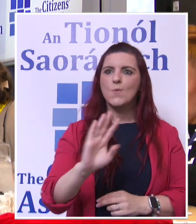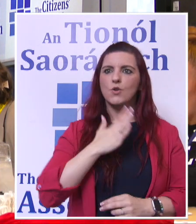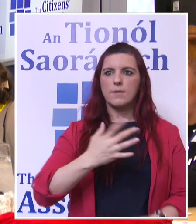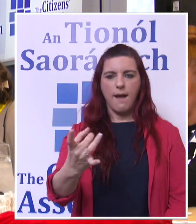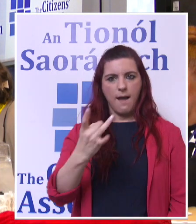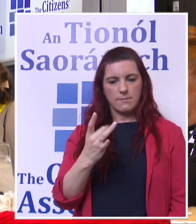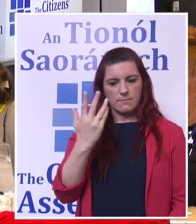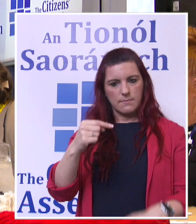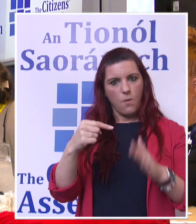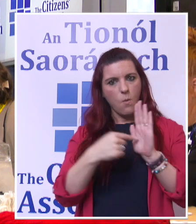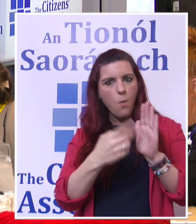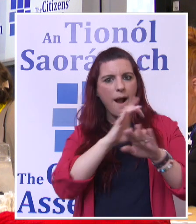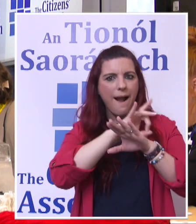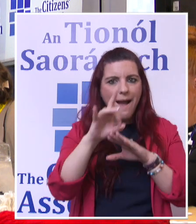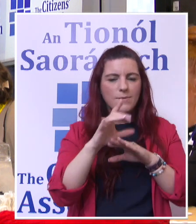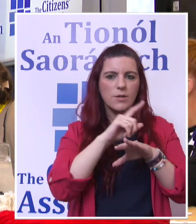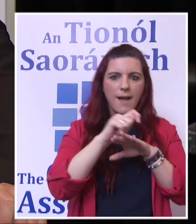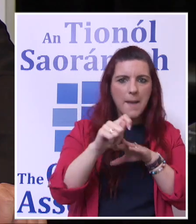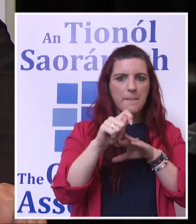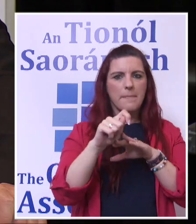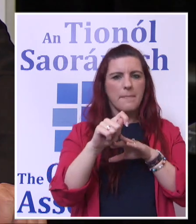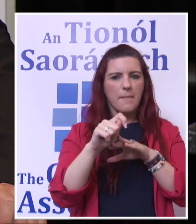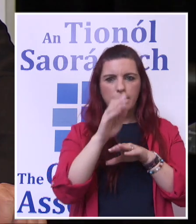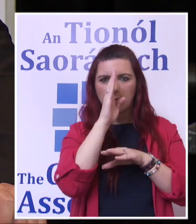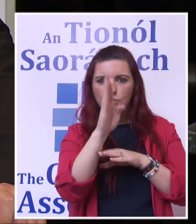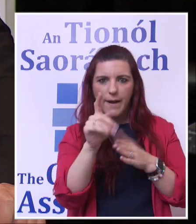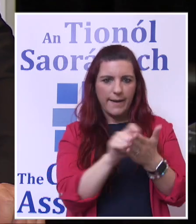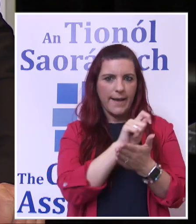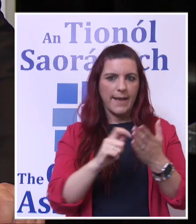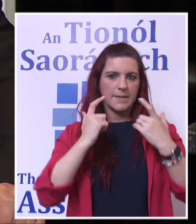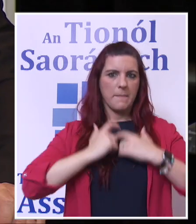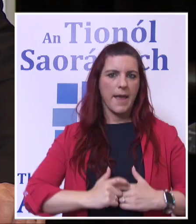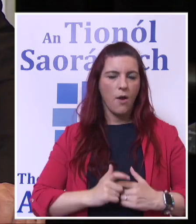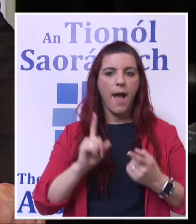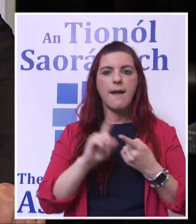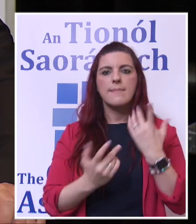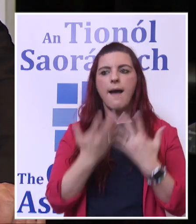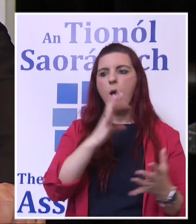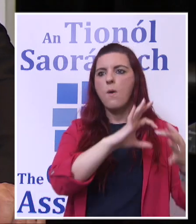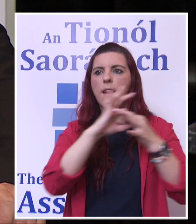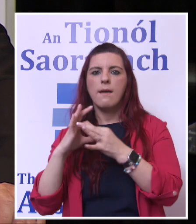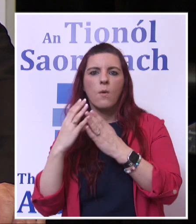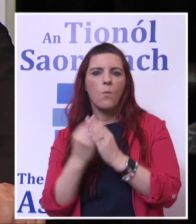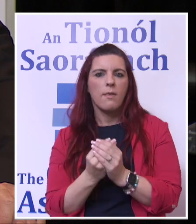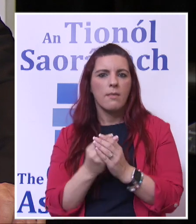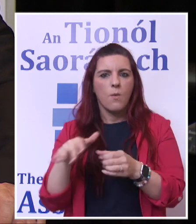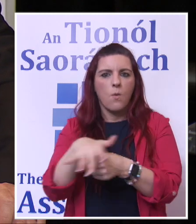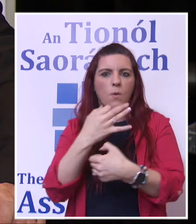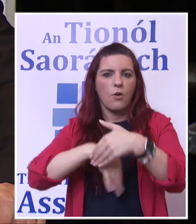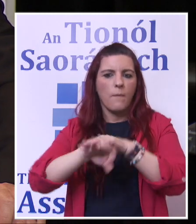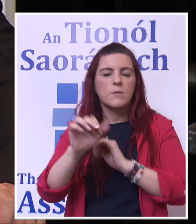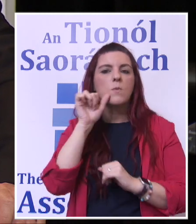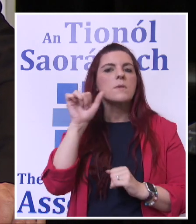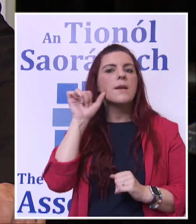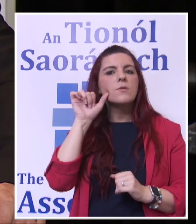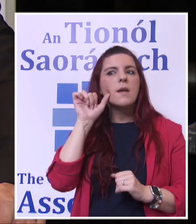type of directly elected Mayor is best suited for Dublin. And then the discussions yesterday